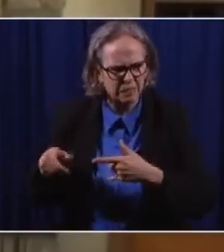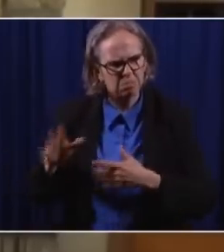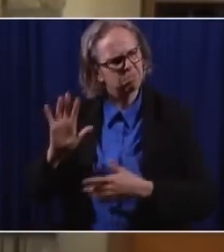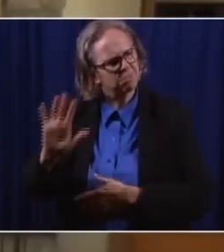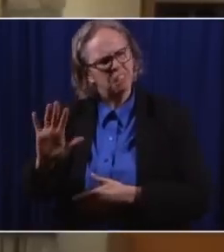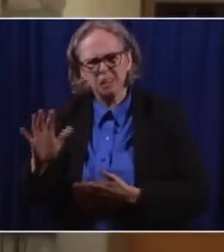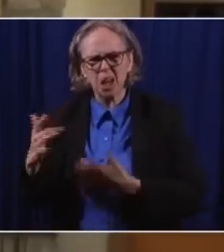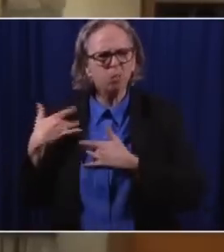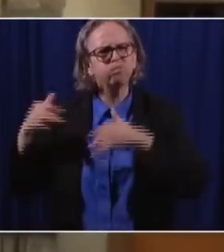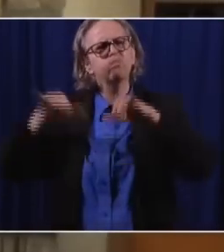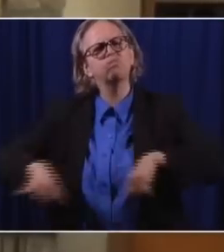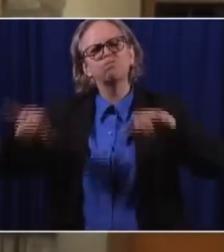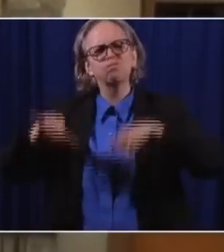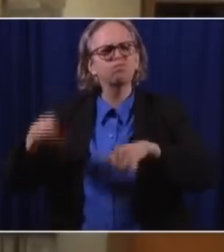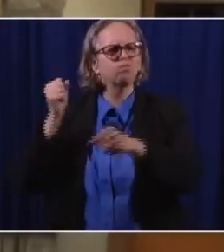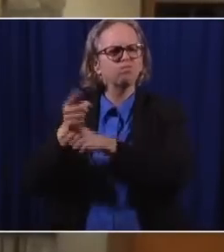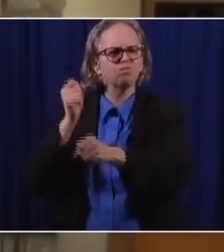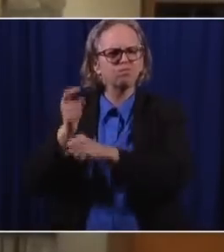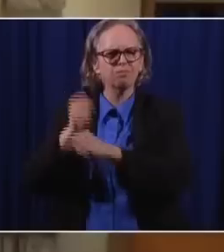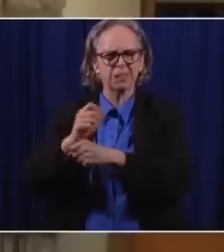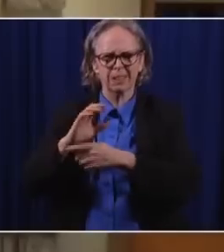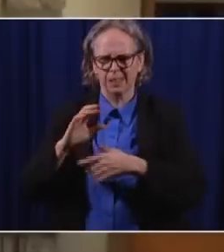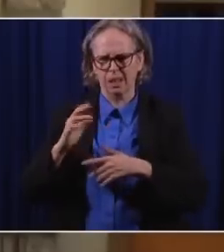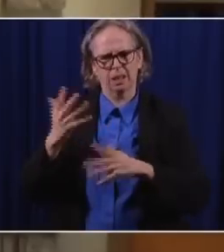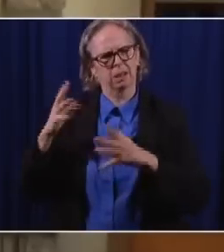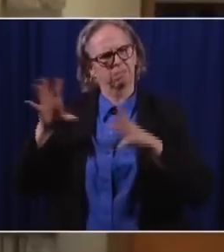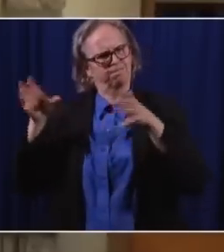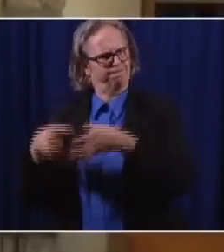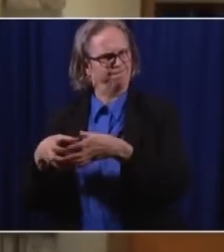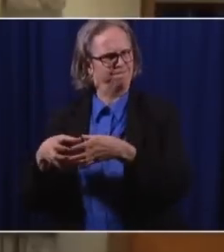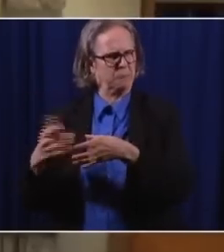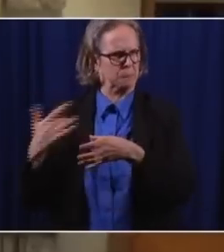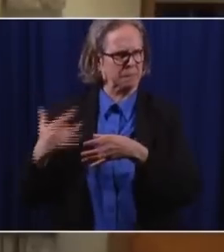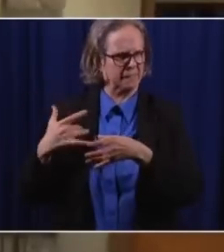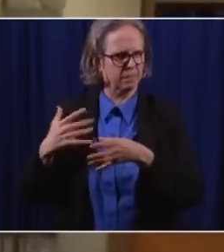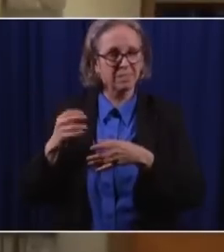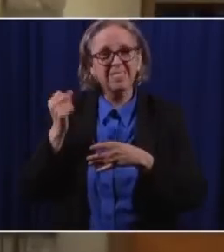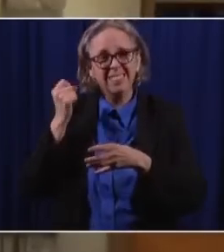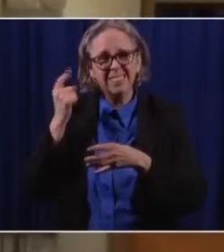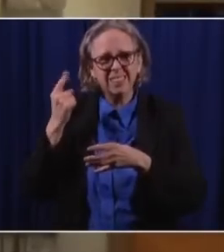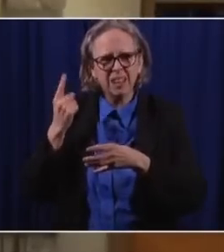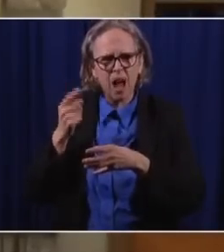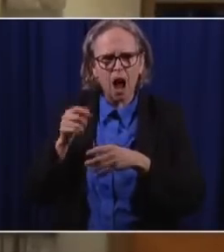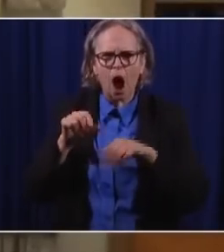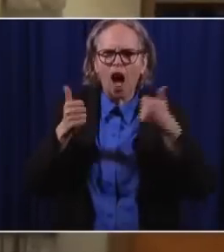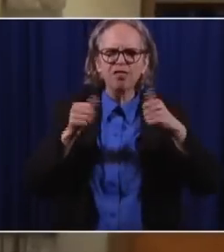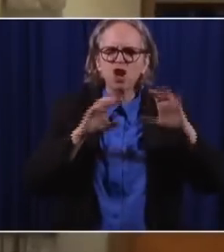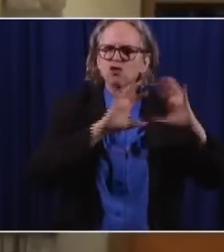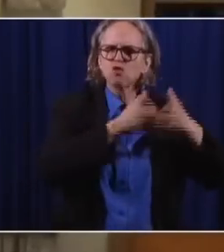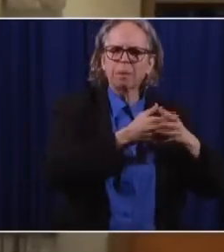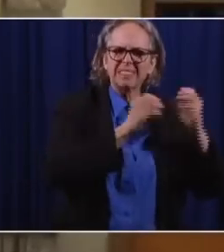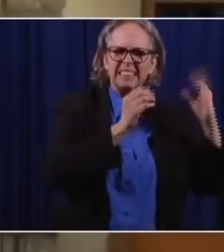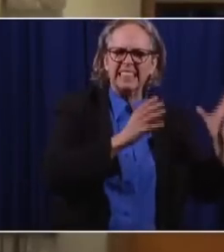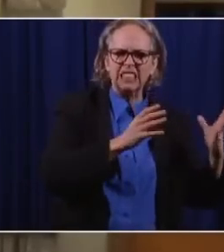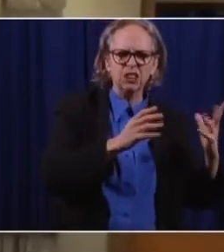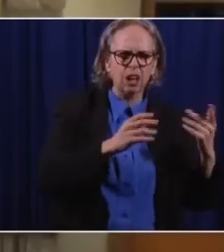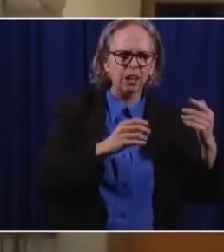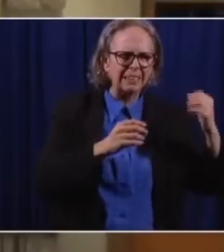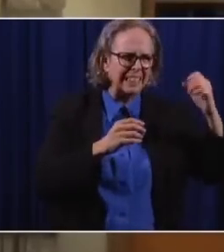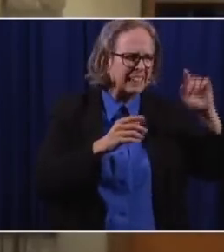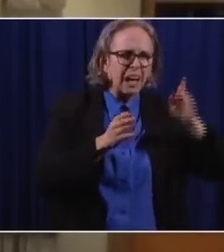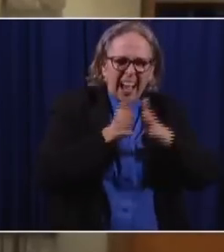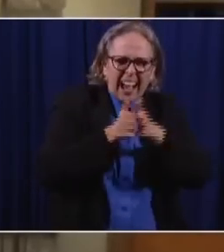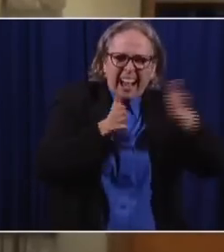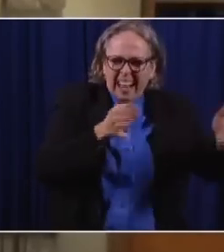with. But there was another group of teachers at a party down the street. The group at the second party visited the people in the first